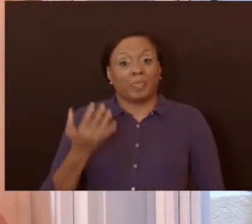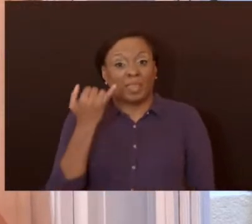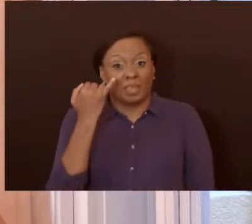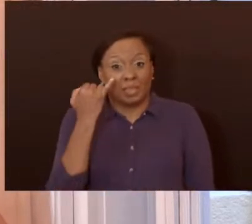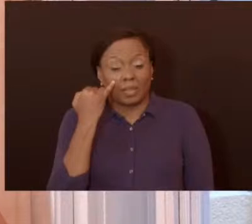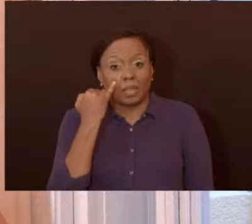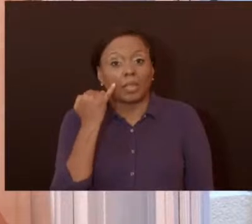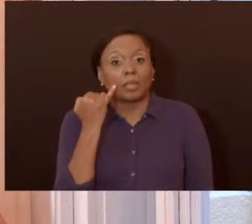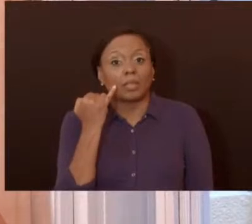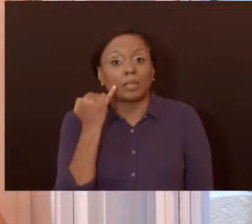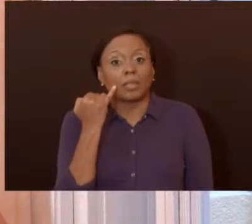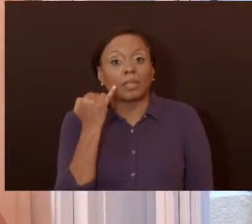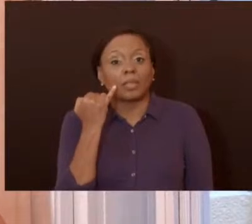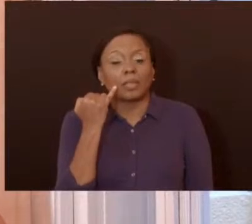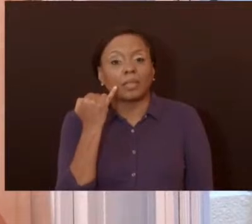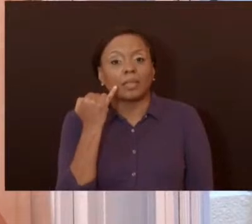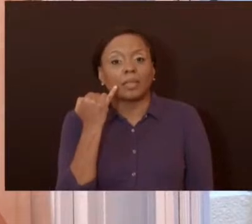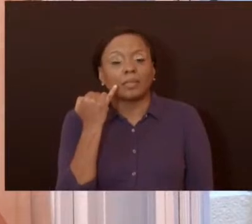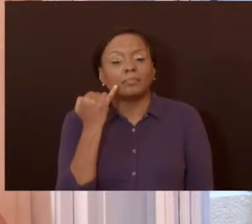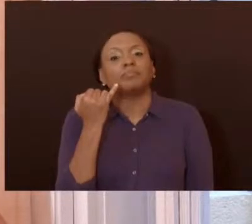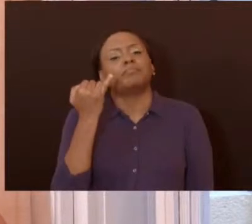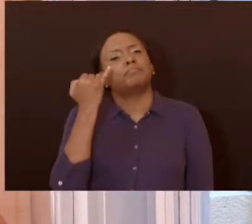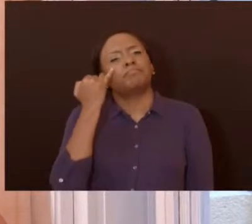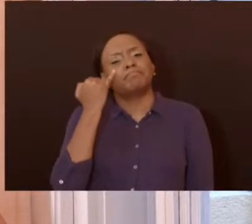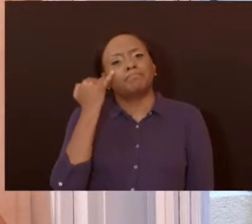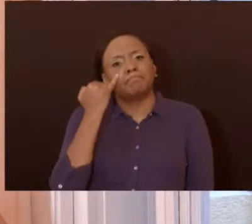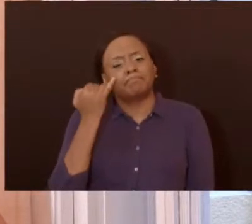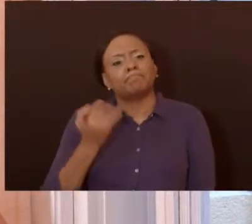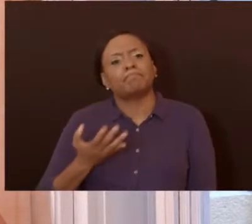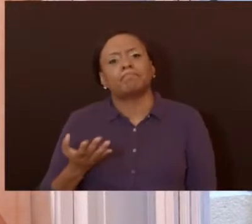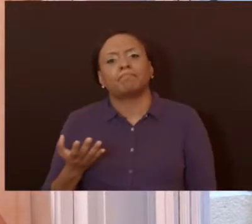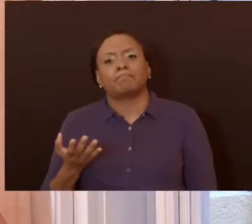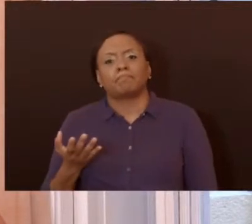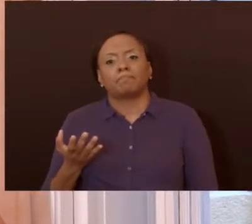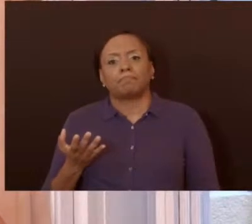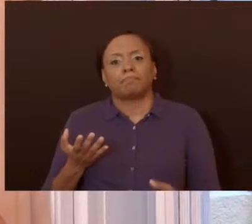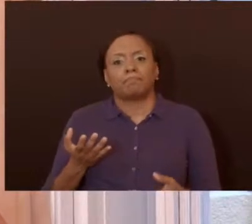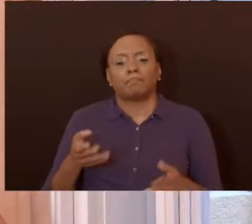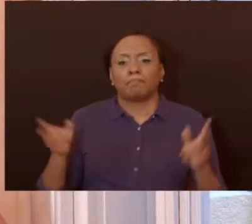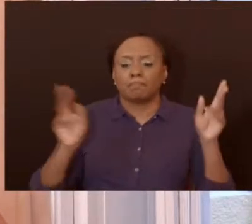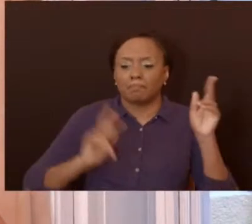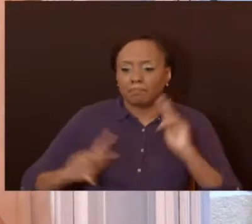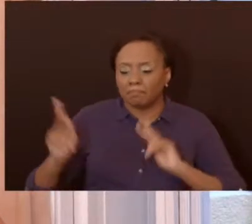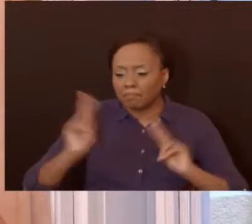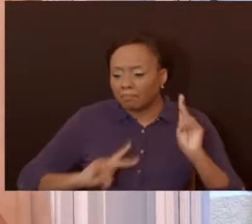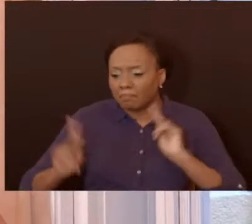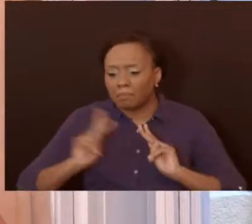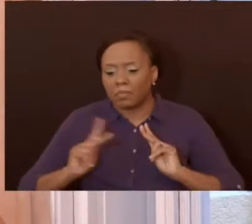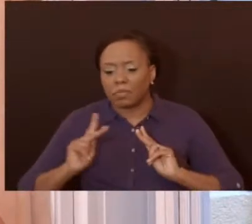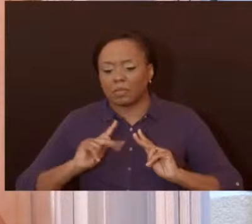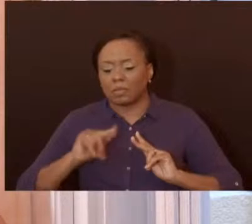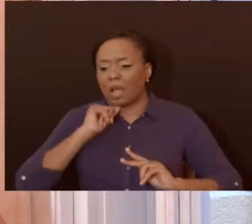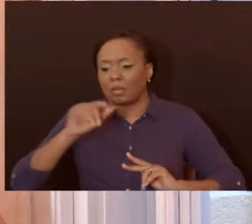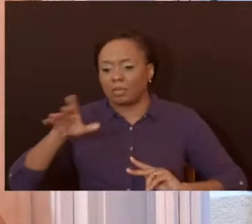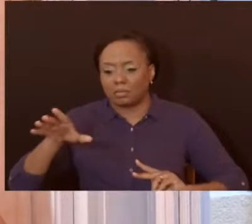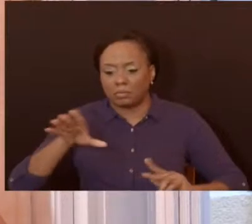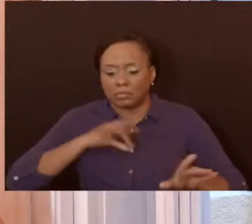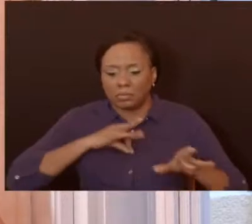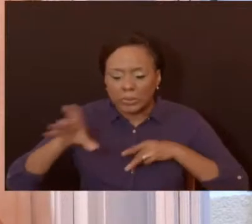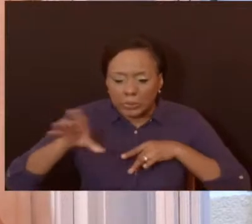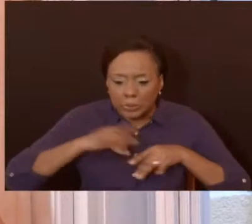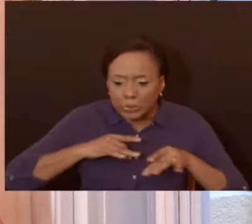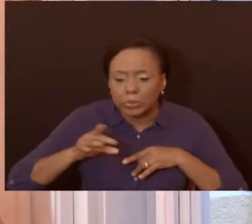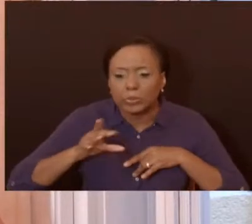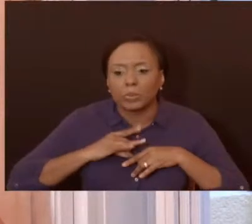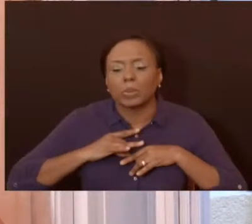have persons in the community for the infection to spread to, then it can transmit in